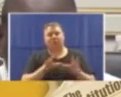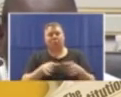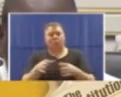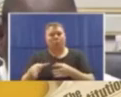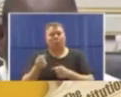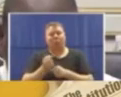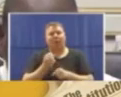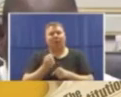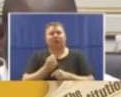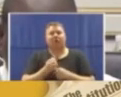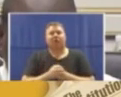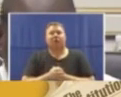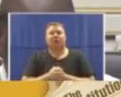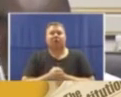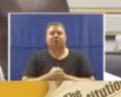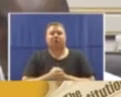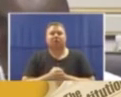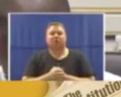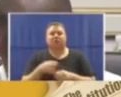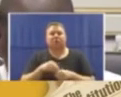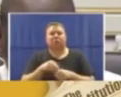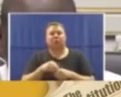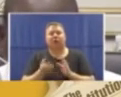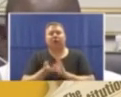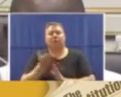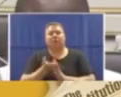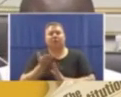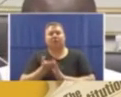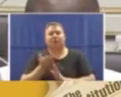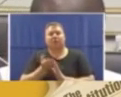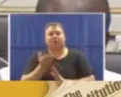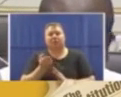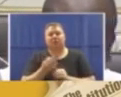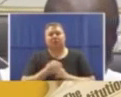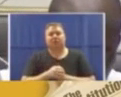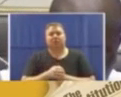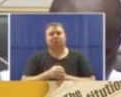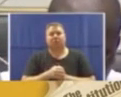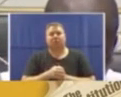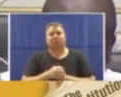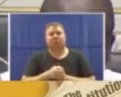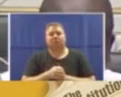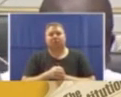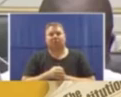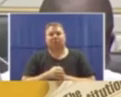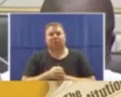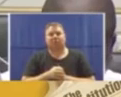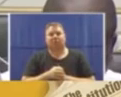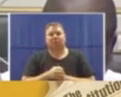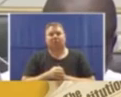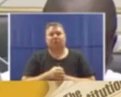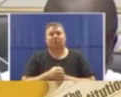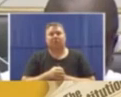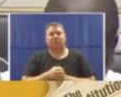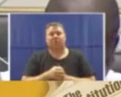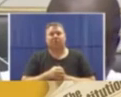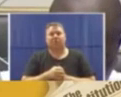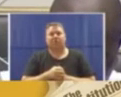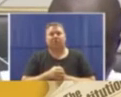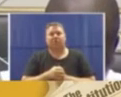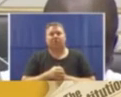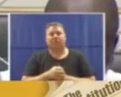an up-to-date forensic division and so on. We're working, taking some steps to deal with this issue at an